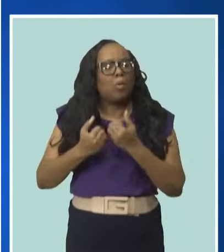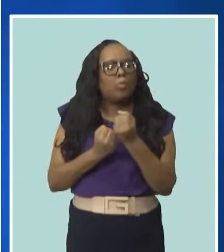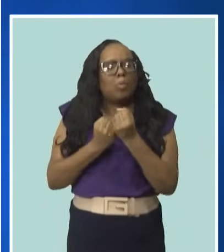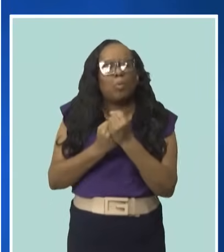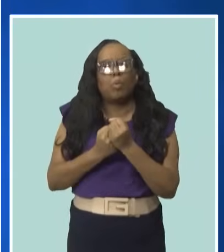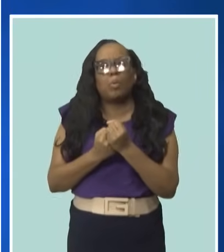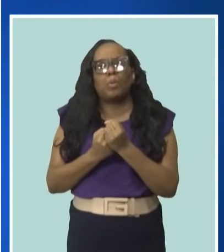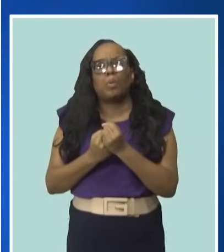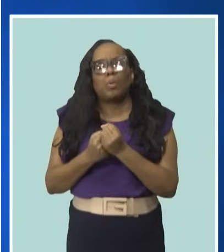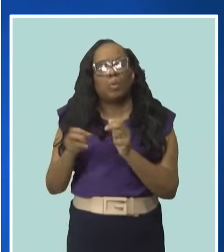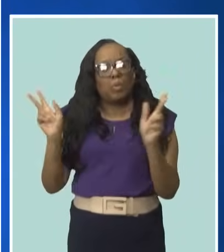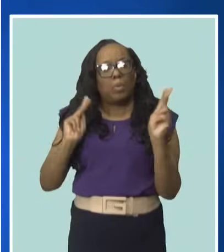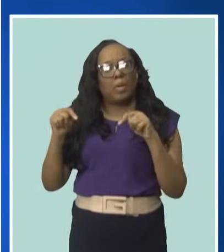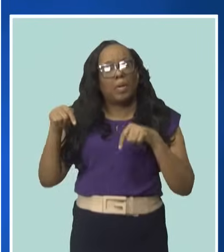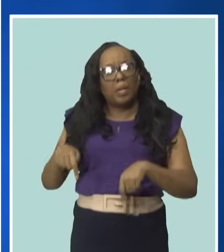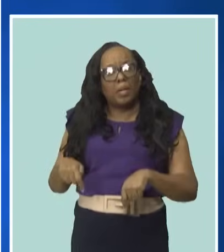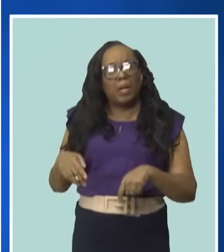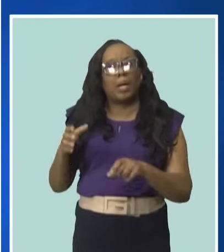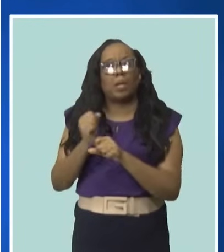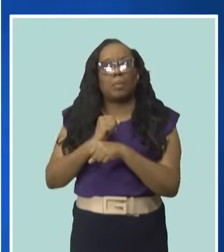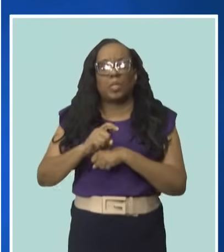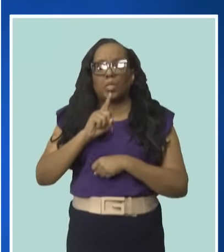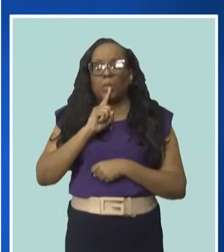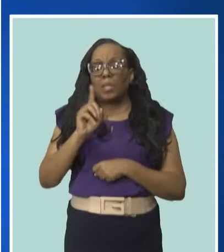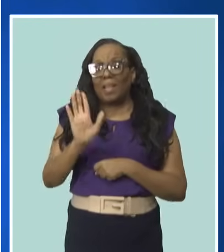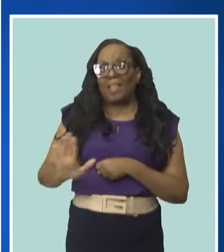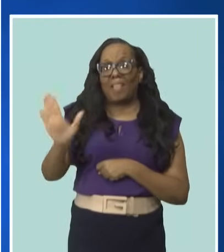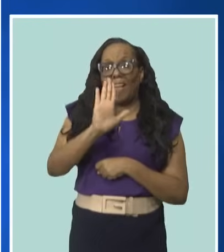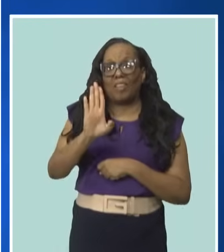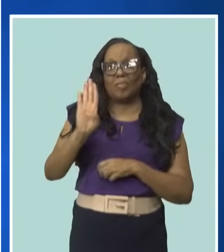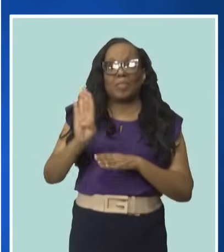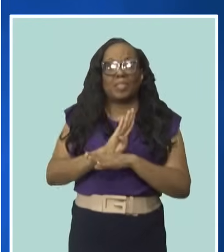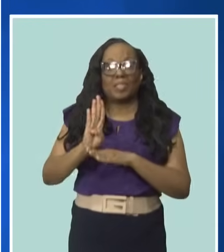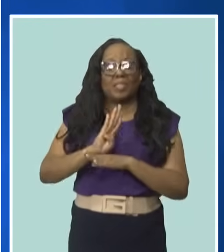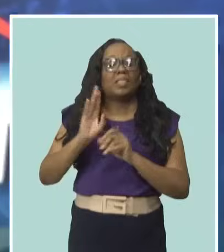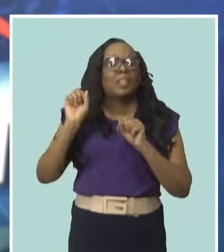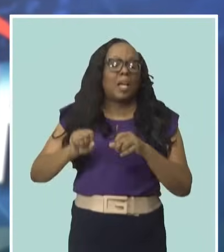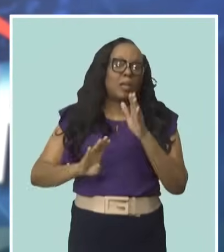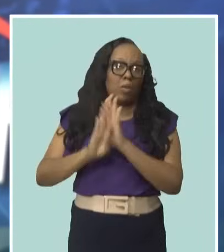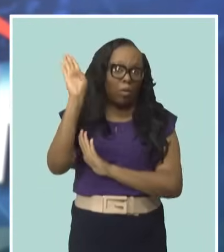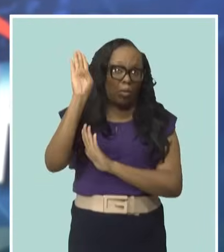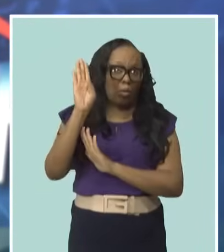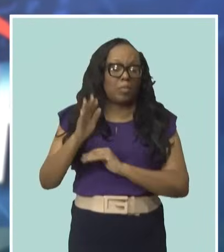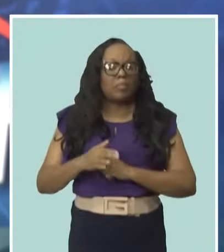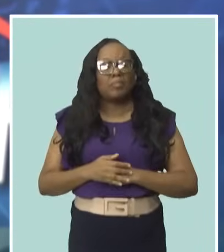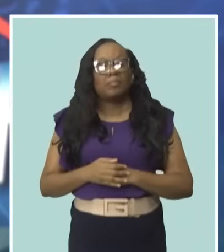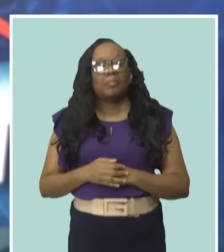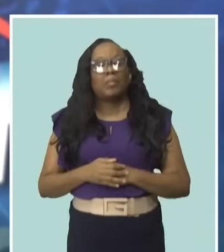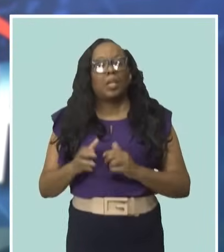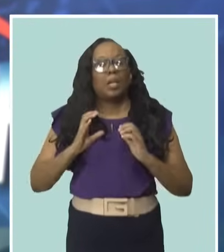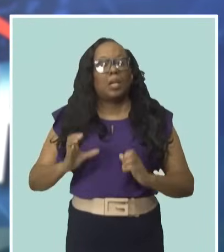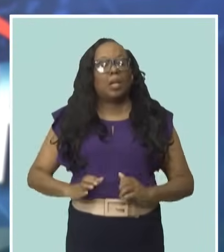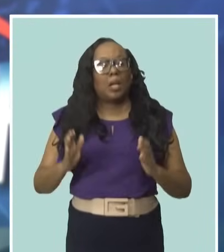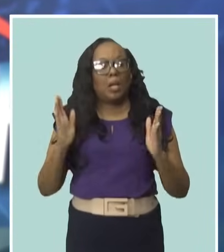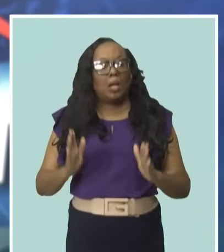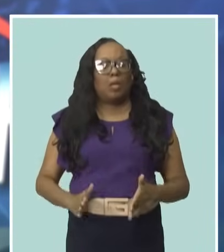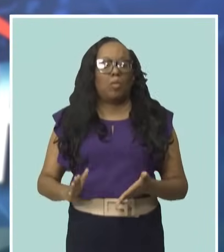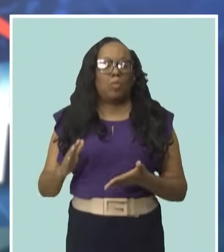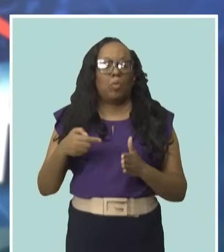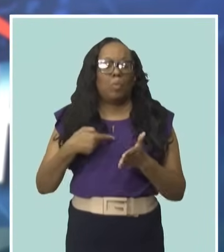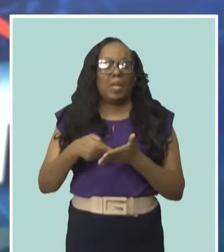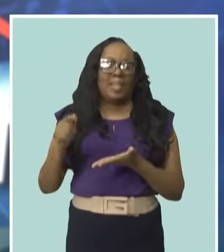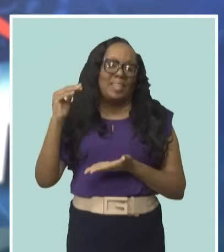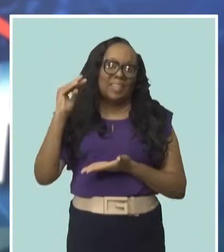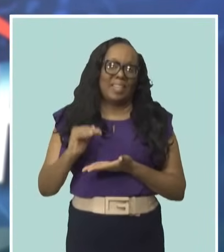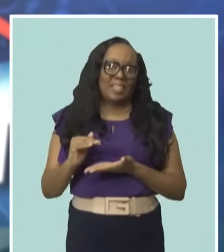and put them in a position where their businesses are able to grow? Consumers will be paying less for gasoline and